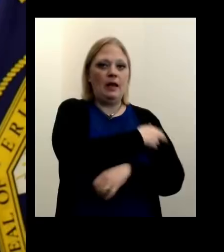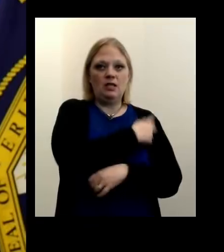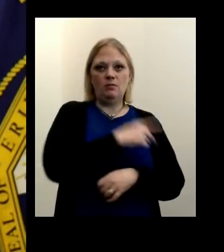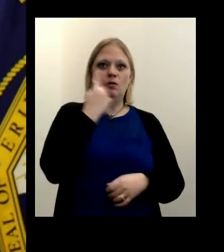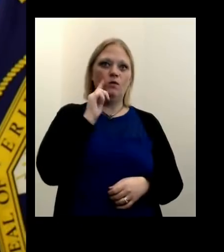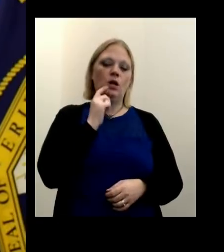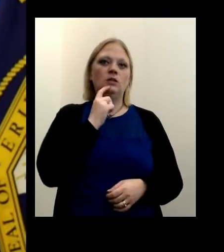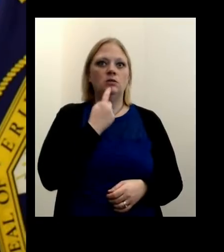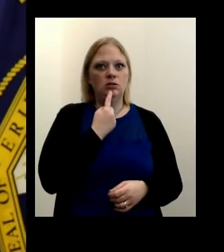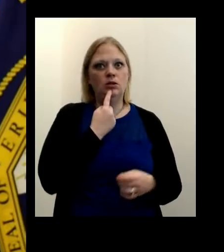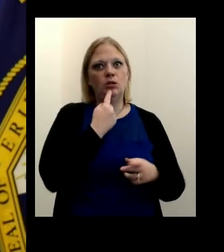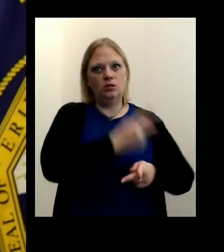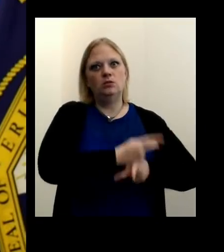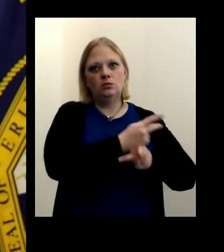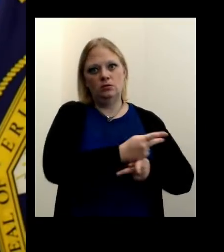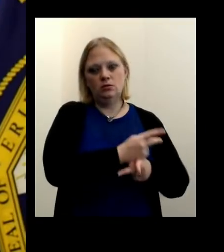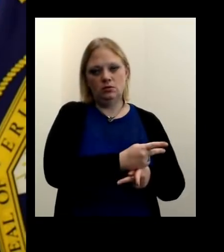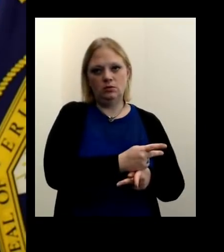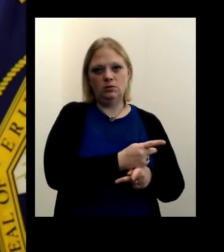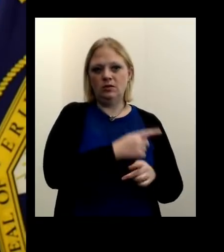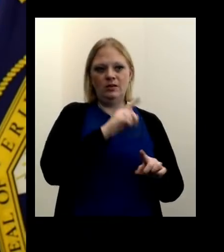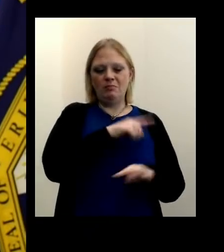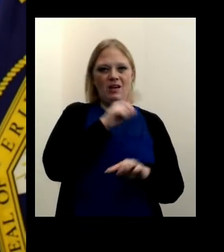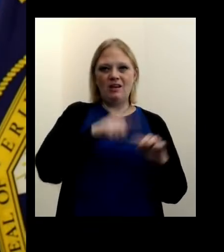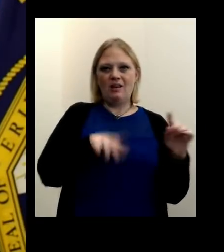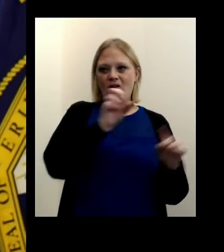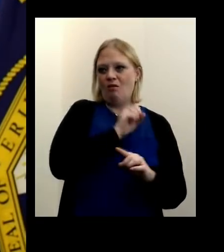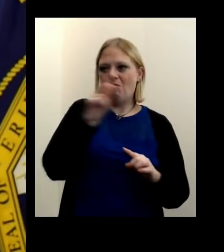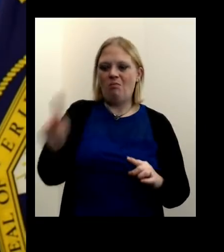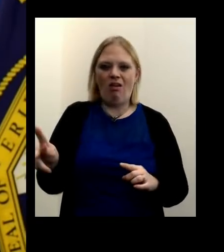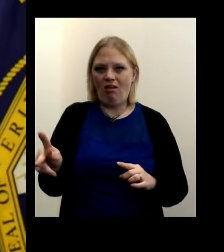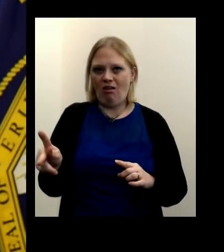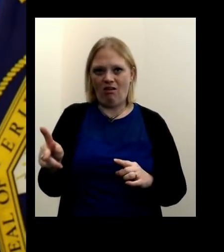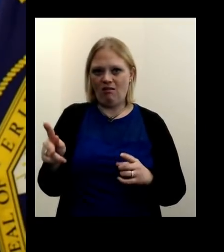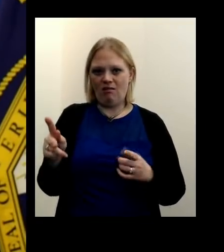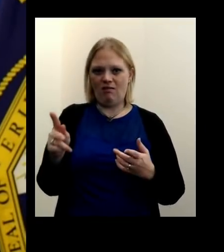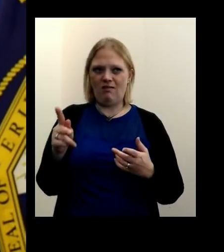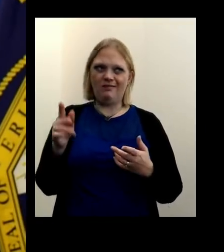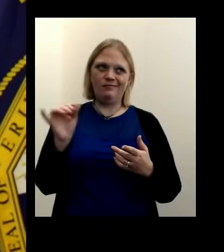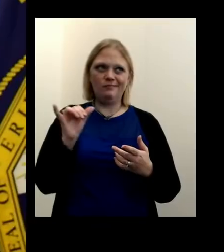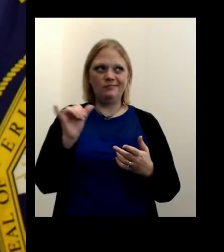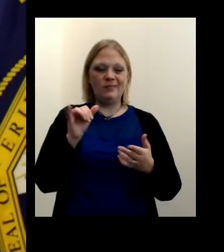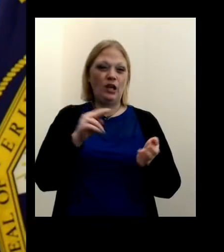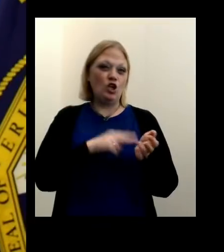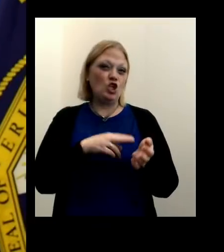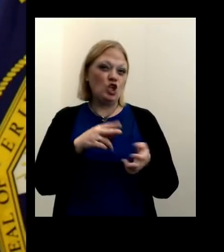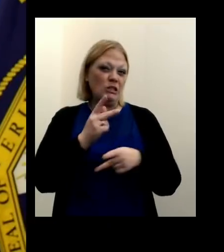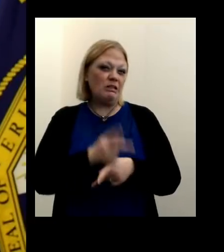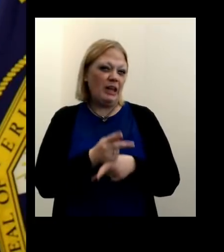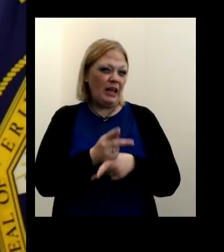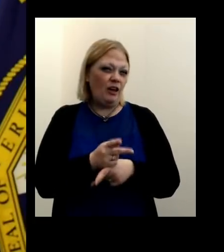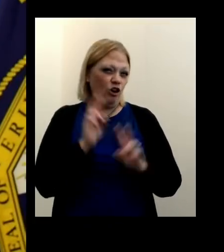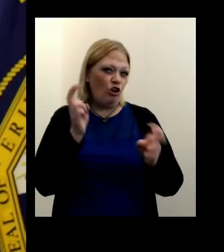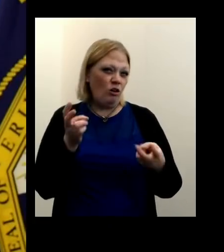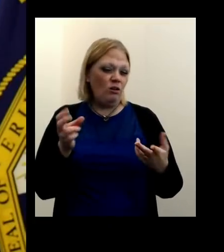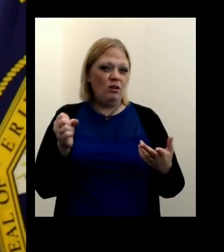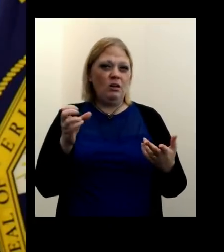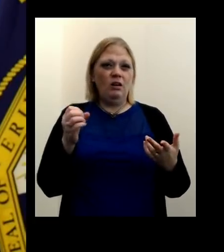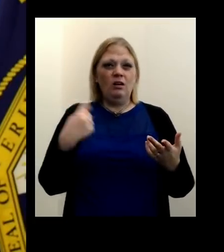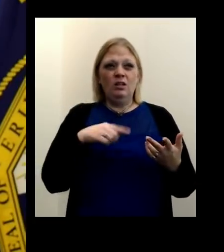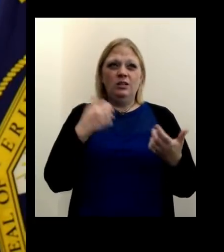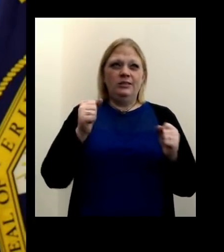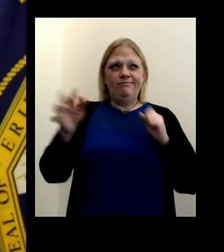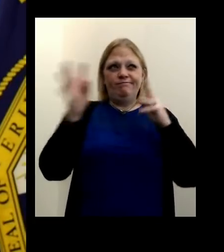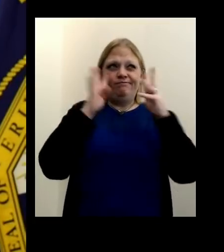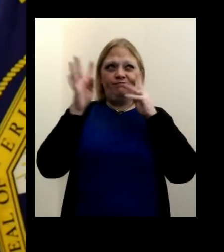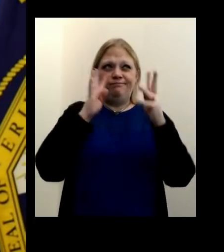but also can't go back into the general population. Often those are individuals who have nursing care. So we are working to try to come up with